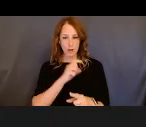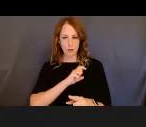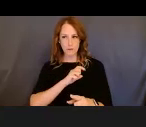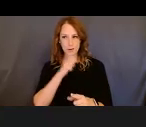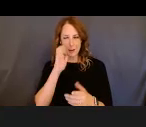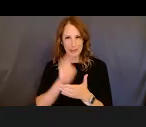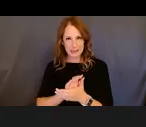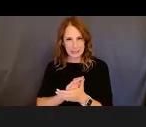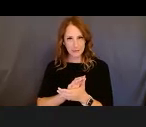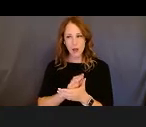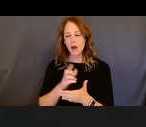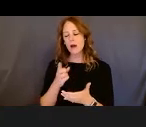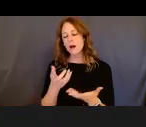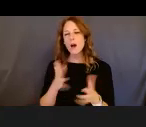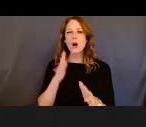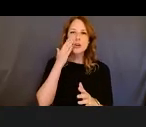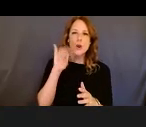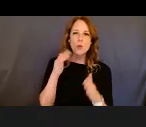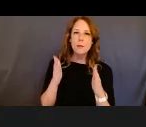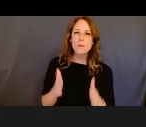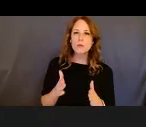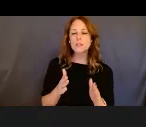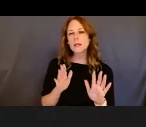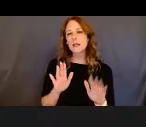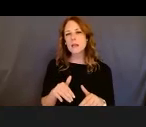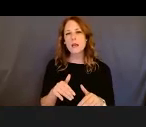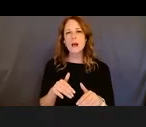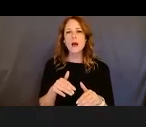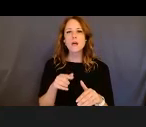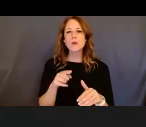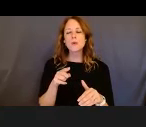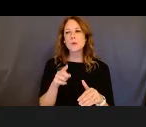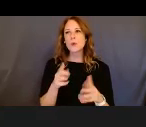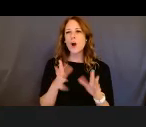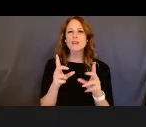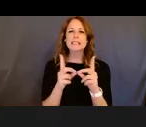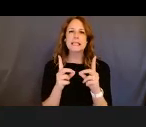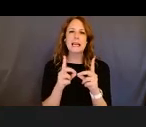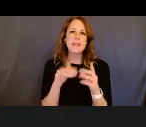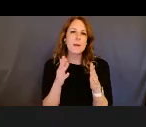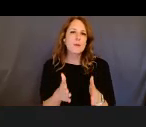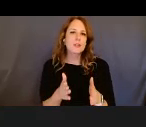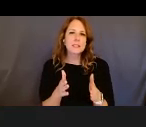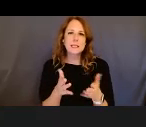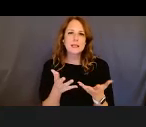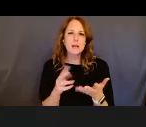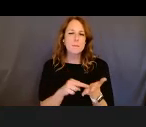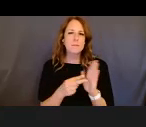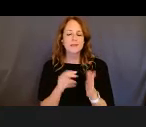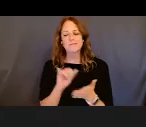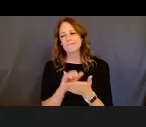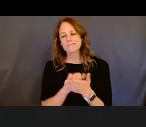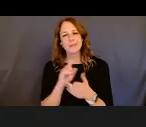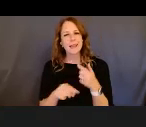not believe that because I knew the person, had a casual dating life with that person, that they could not have raped